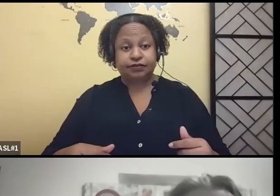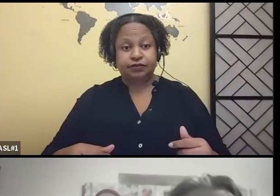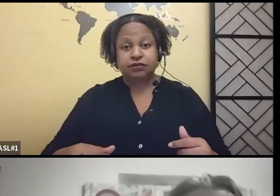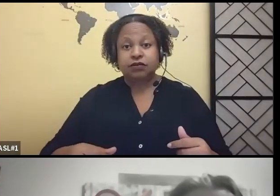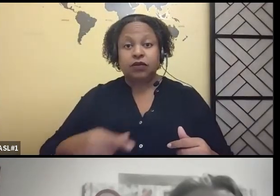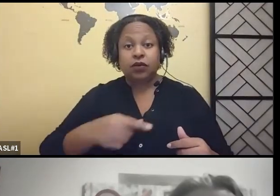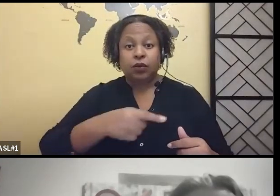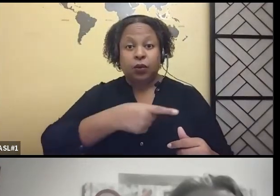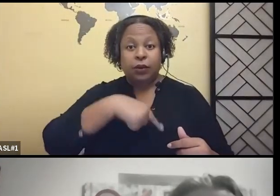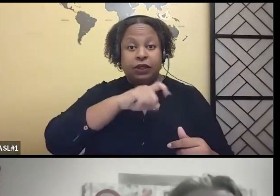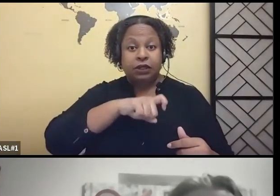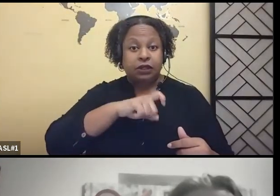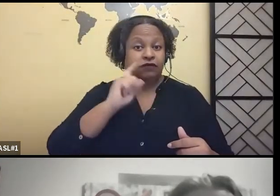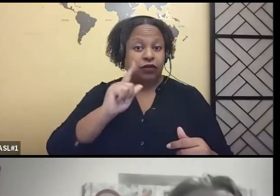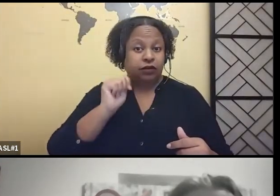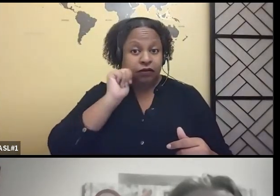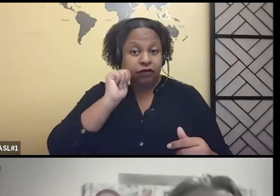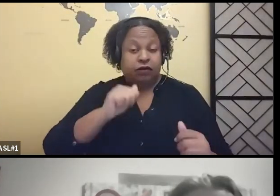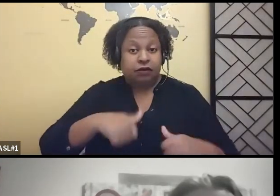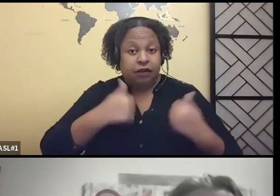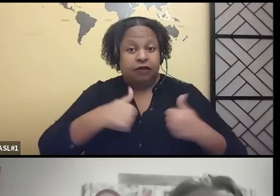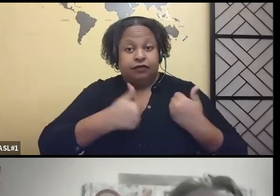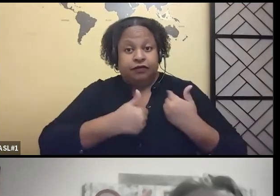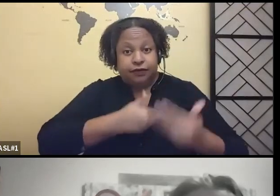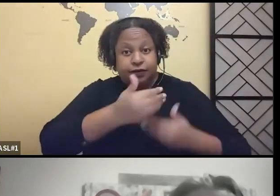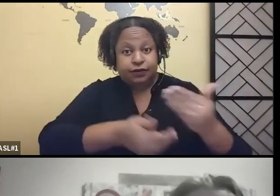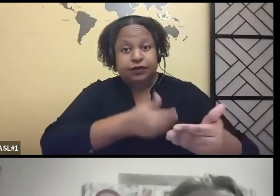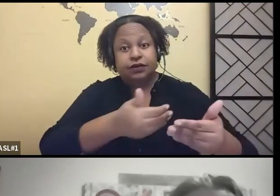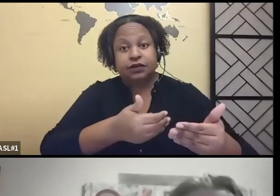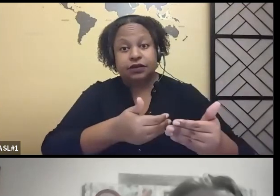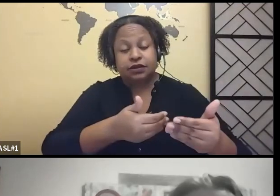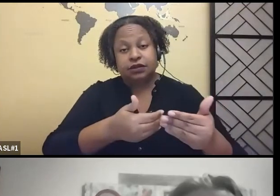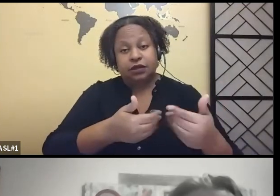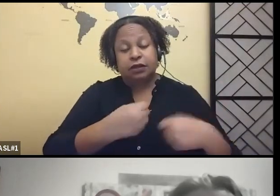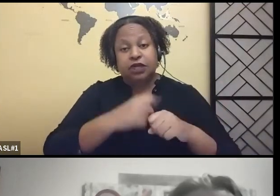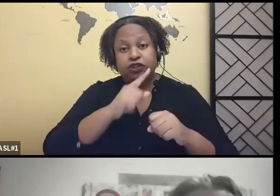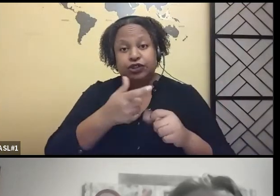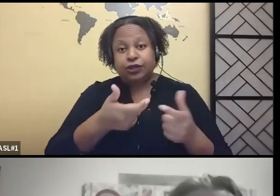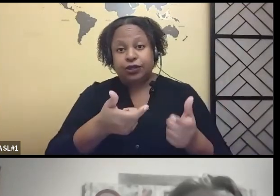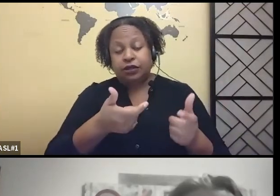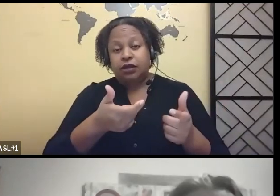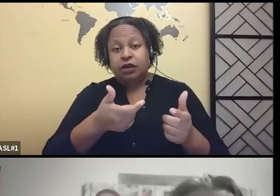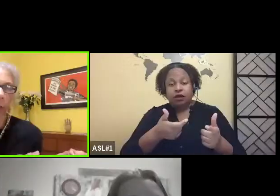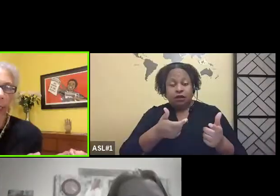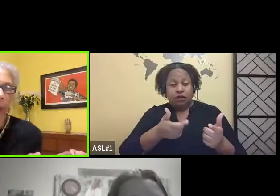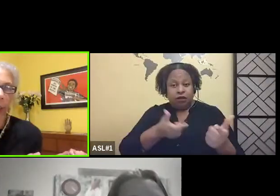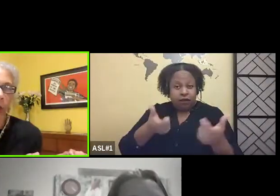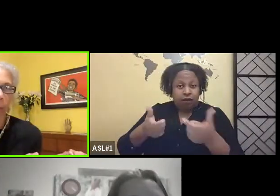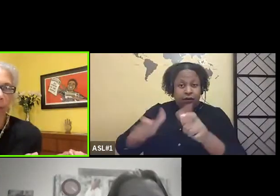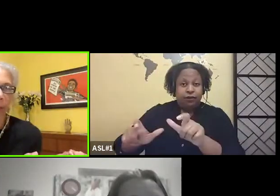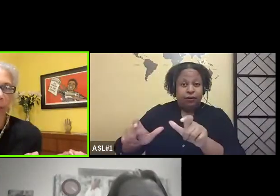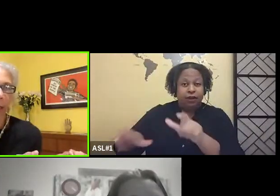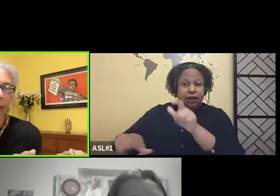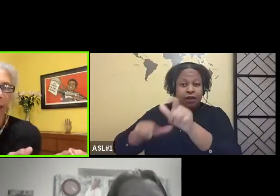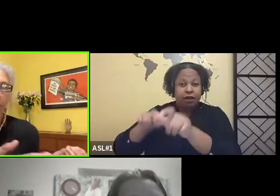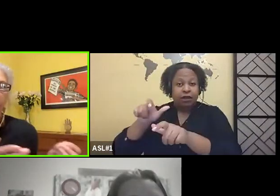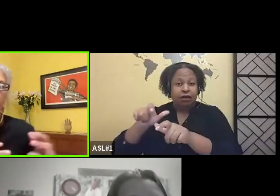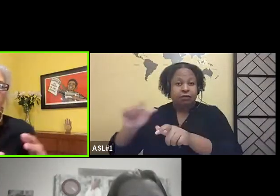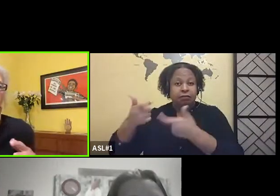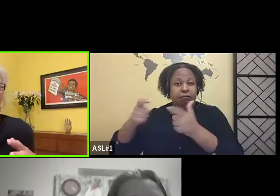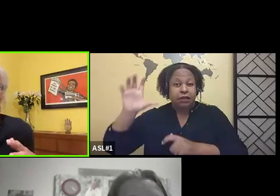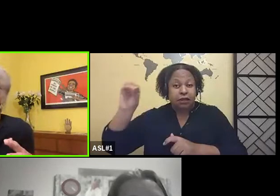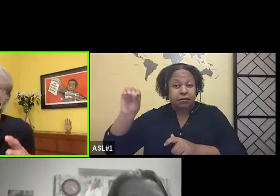for life and the possibility for somebody to extract a profit from those relationships.